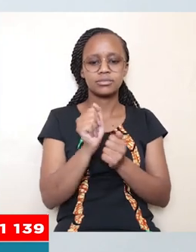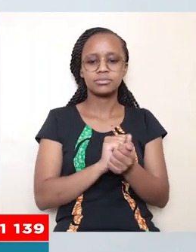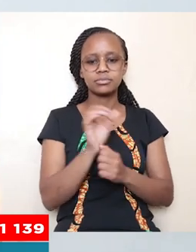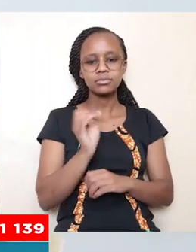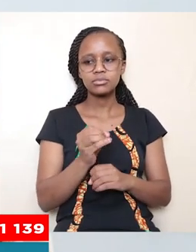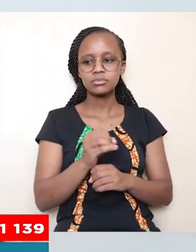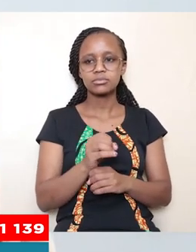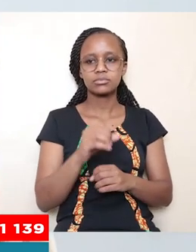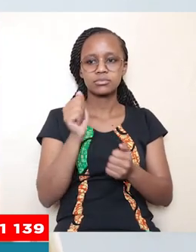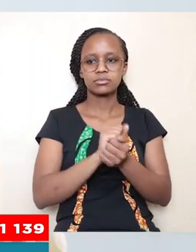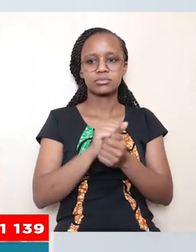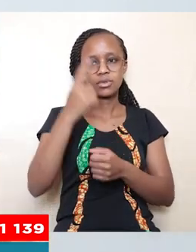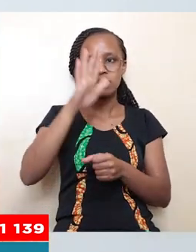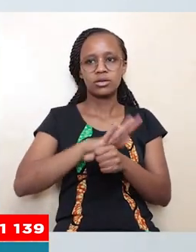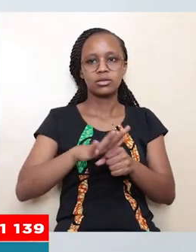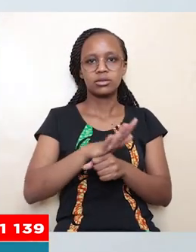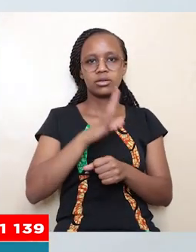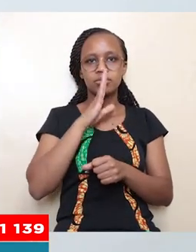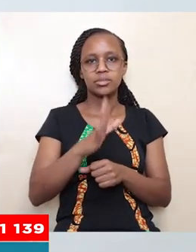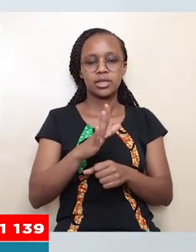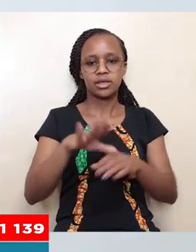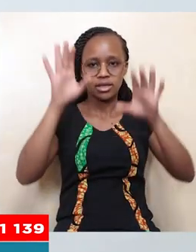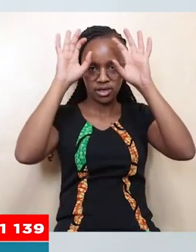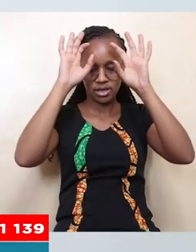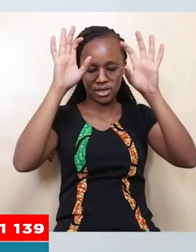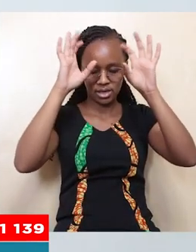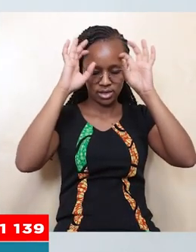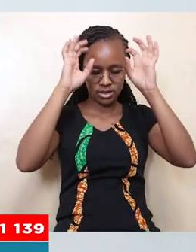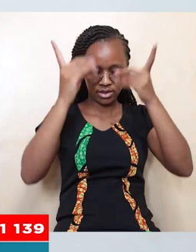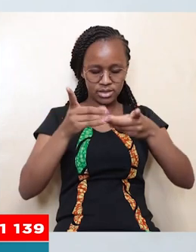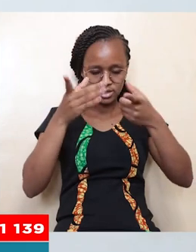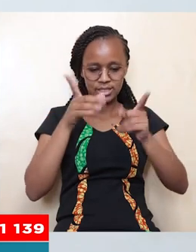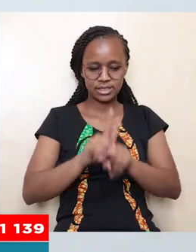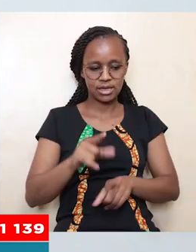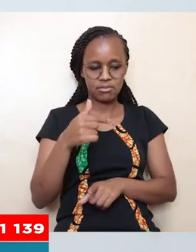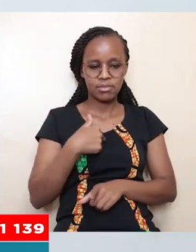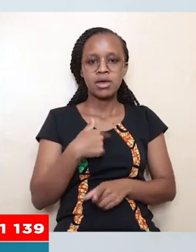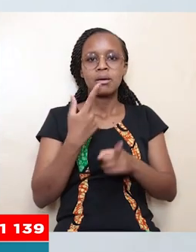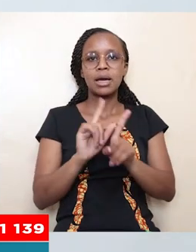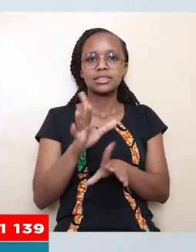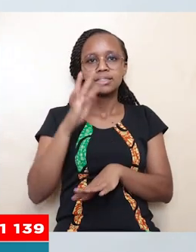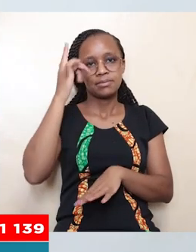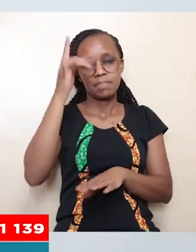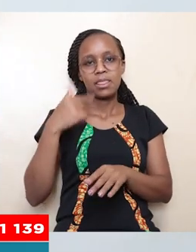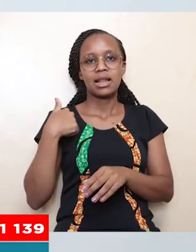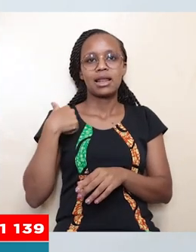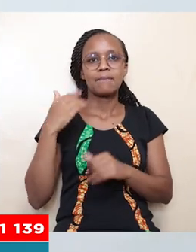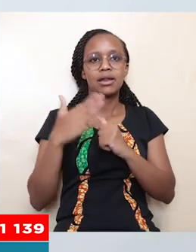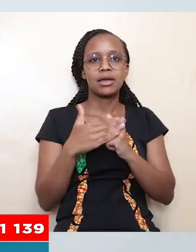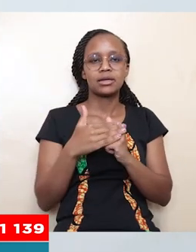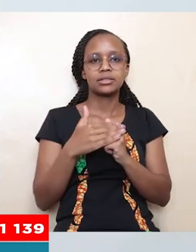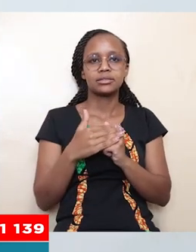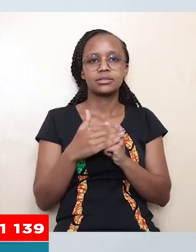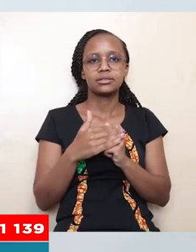Do not trash their wisdom. They may not be as educated as you are, but please listen to them. P number 9,